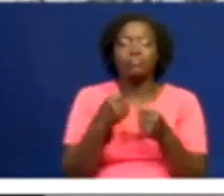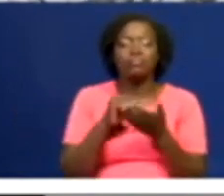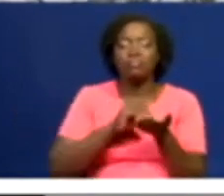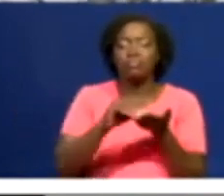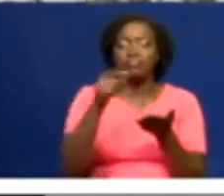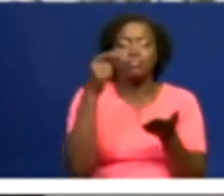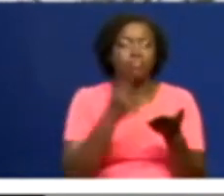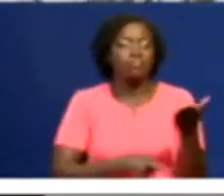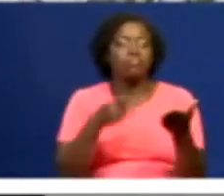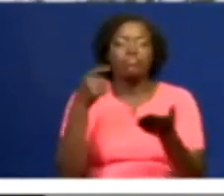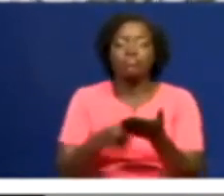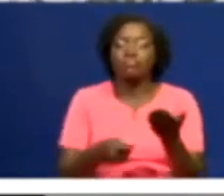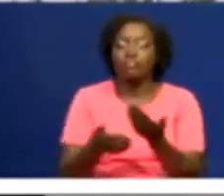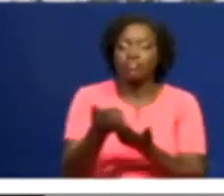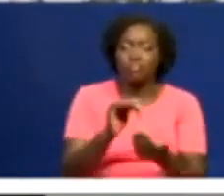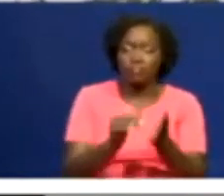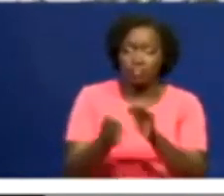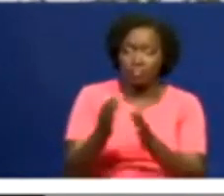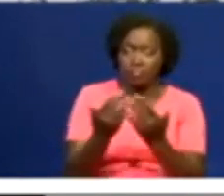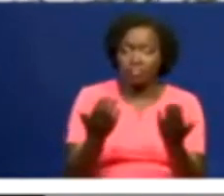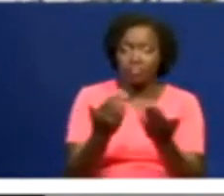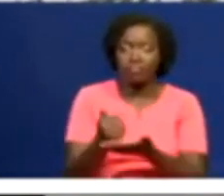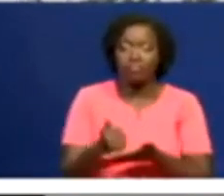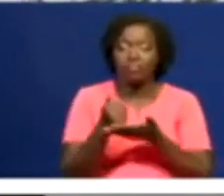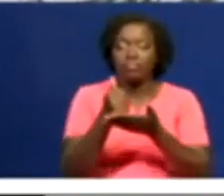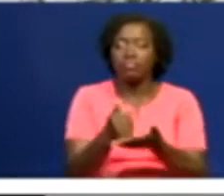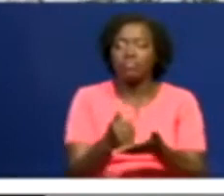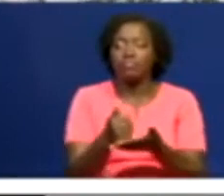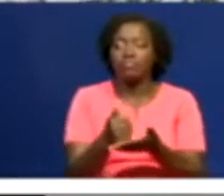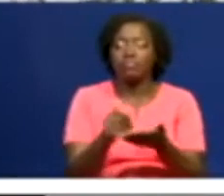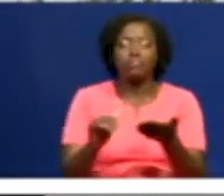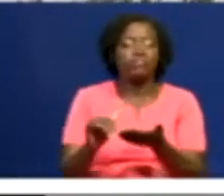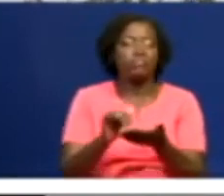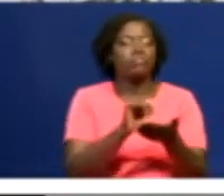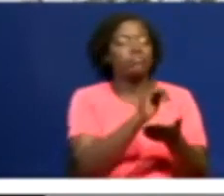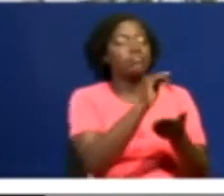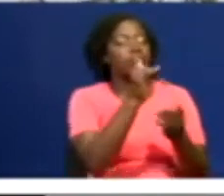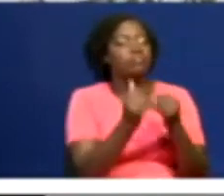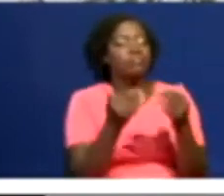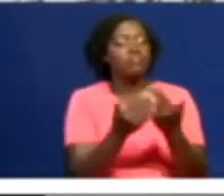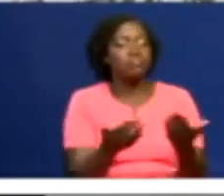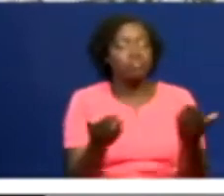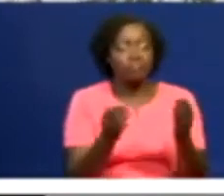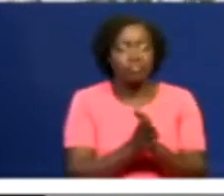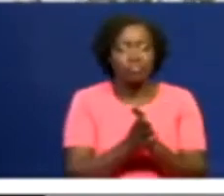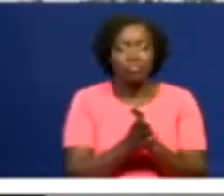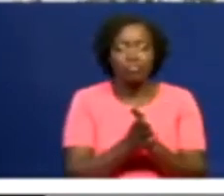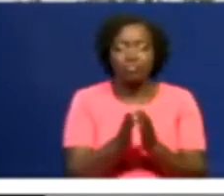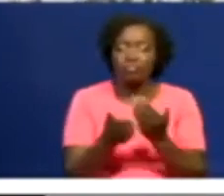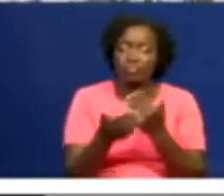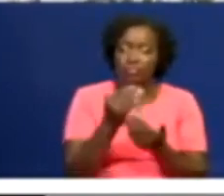removed taxes on packaging material to facilitate export of finished products that are